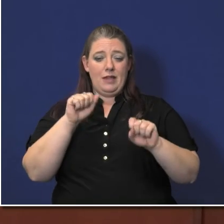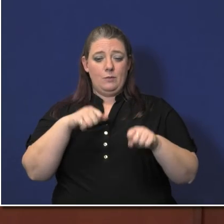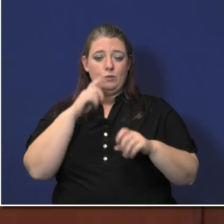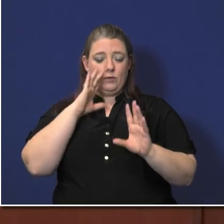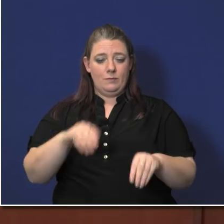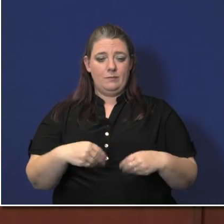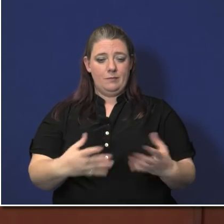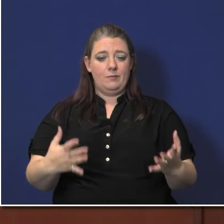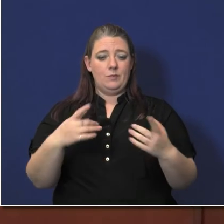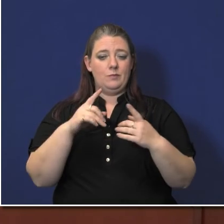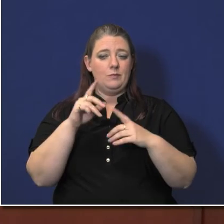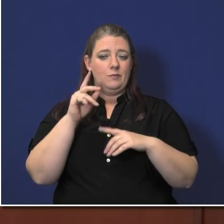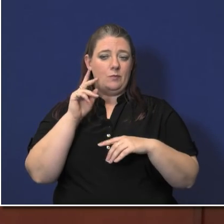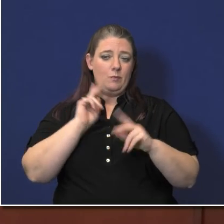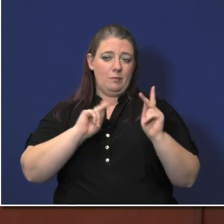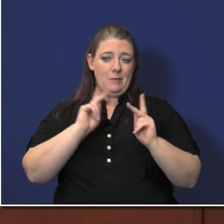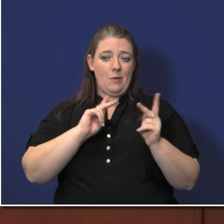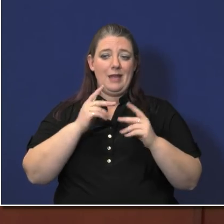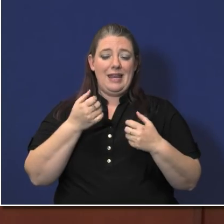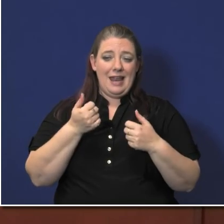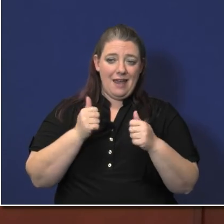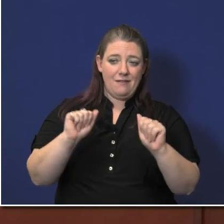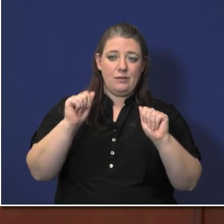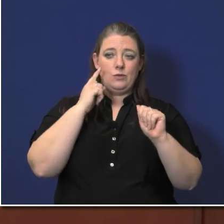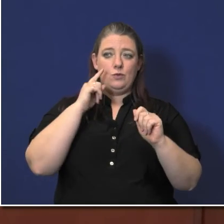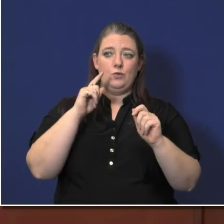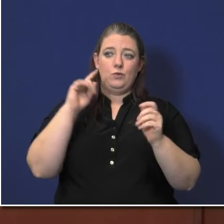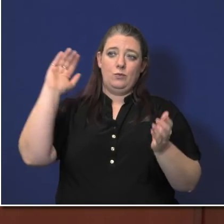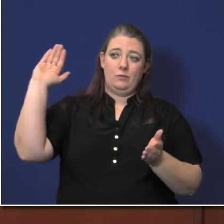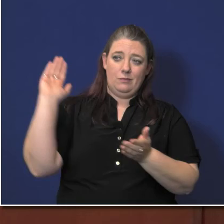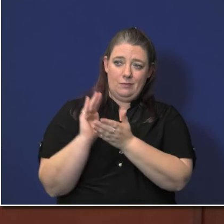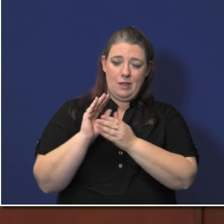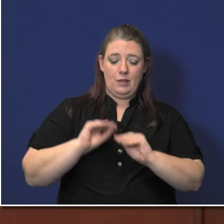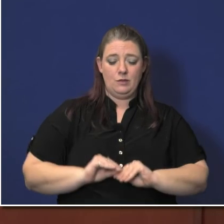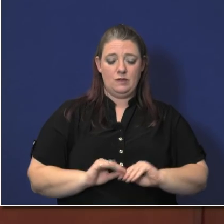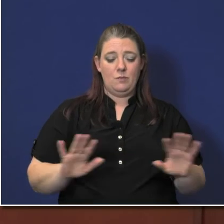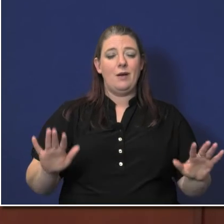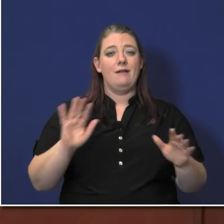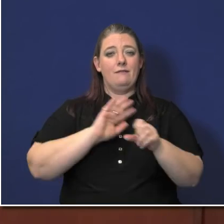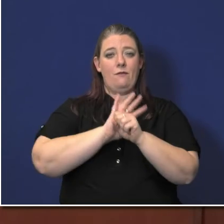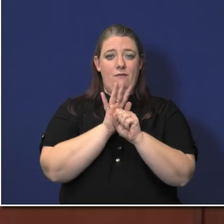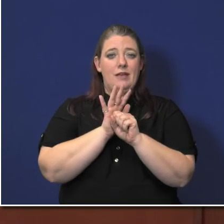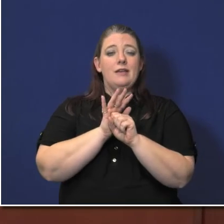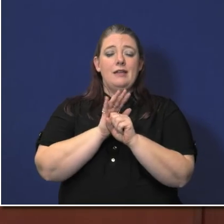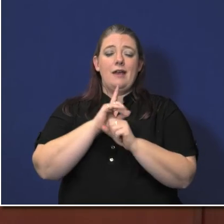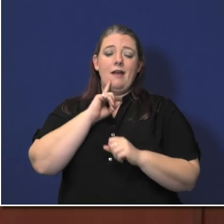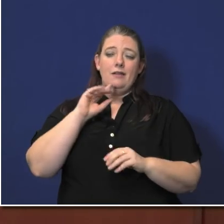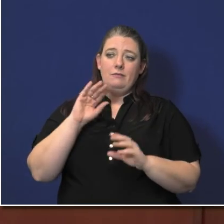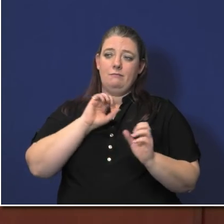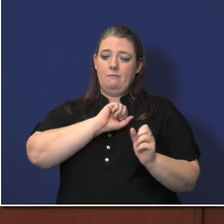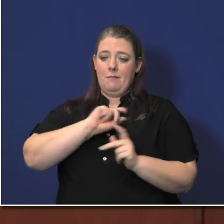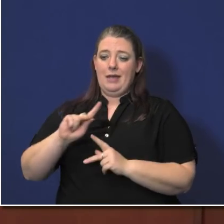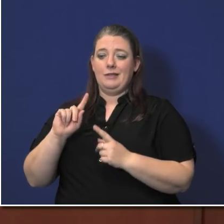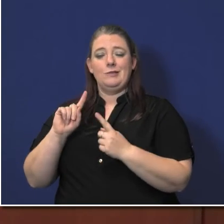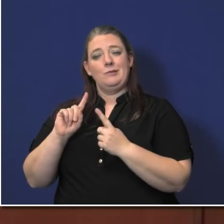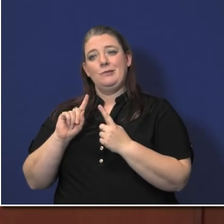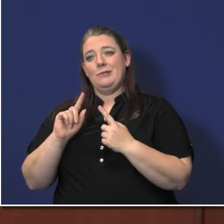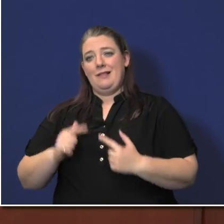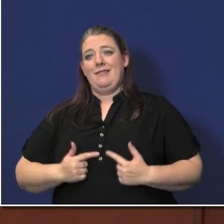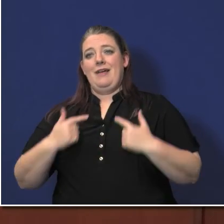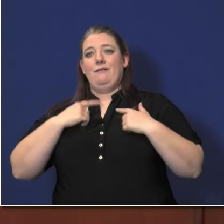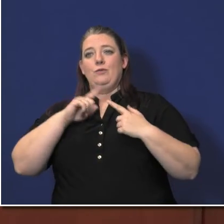our citizens in an effort to thwart the spread of COVID-19 pandemic and return our lives to a semblance